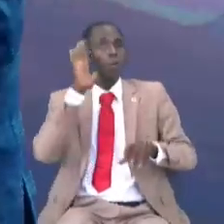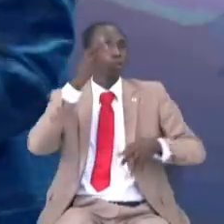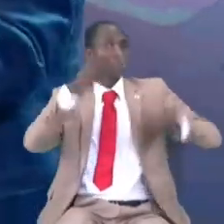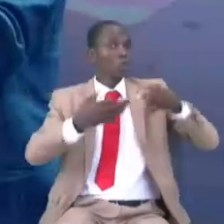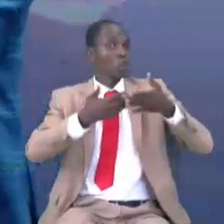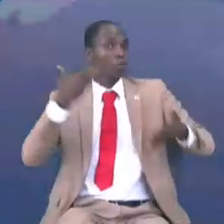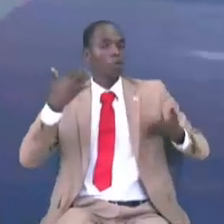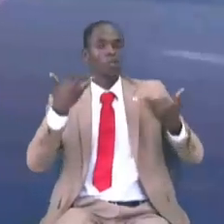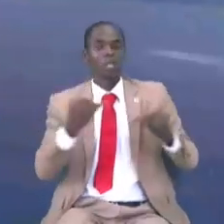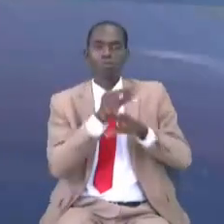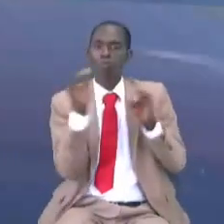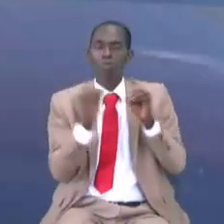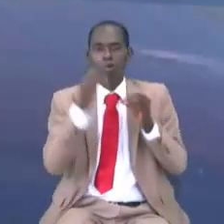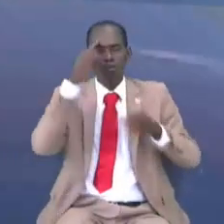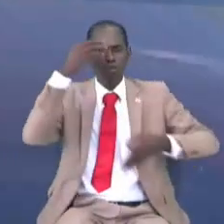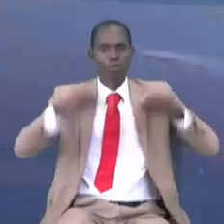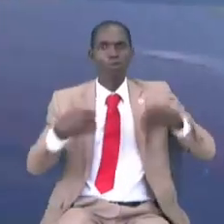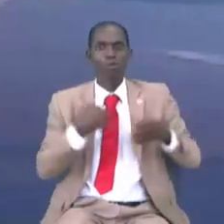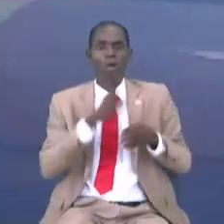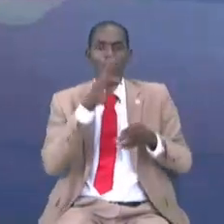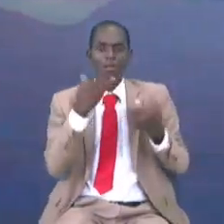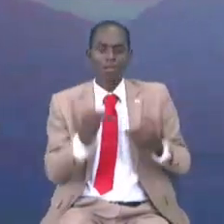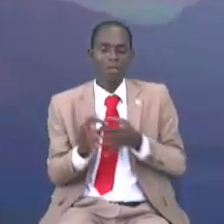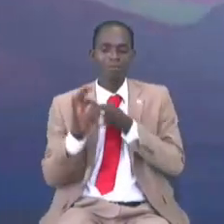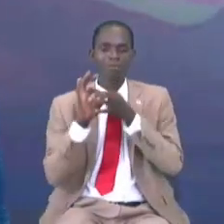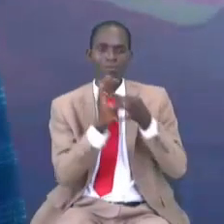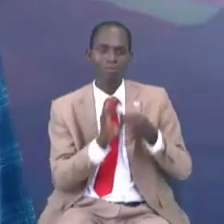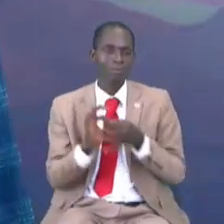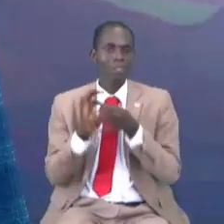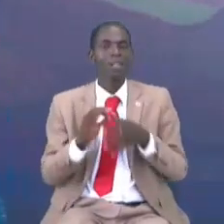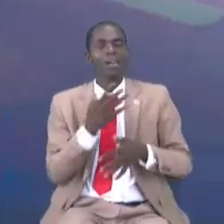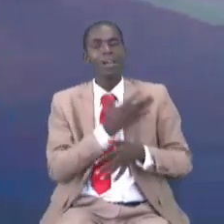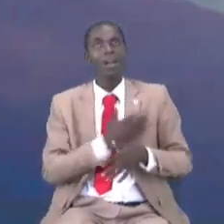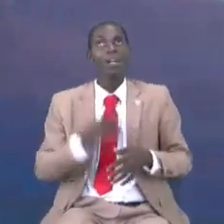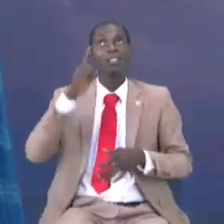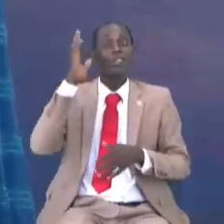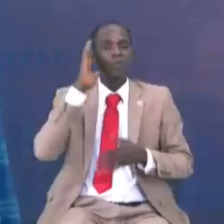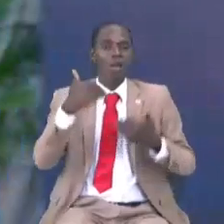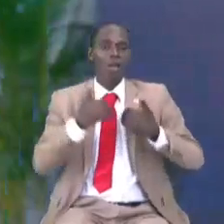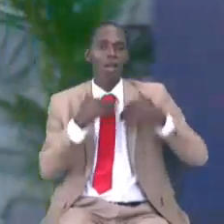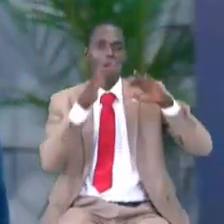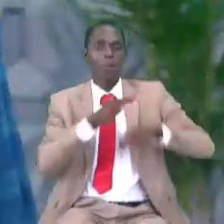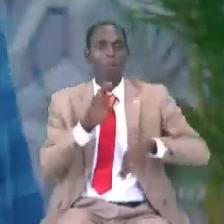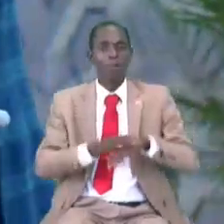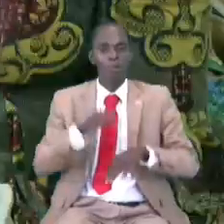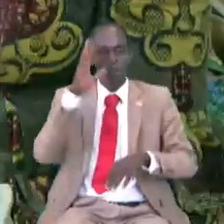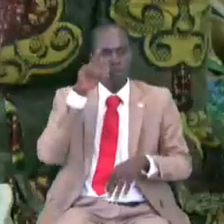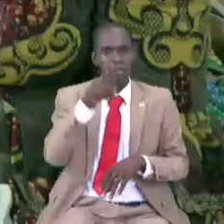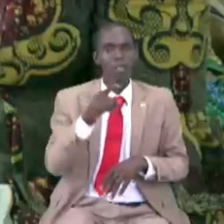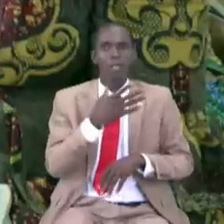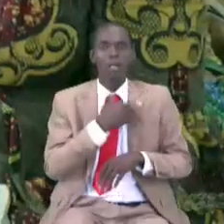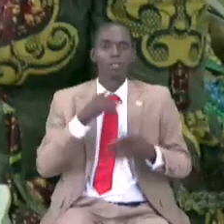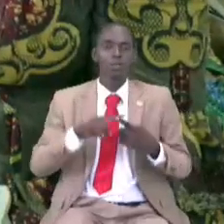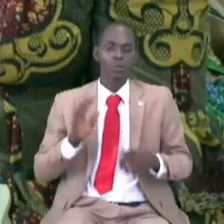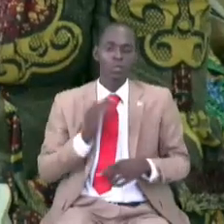together, and he will have mercy upon him and to our God, for he will abundantly